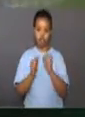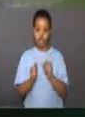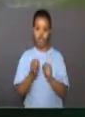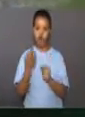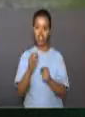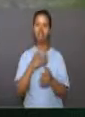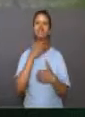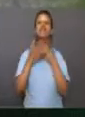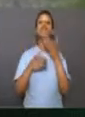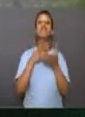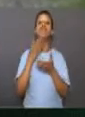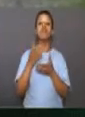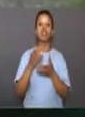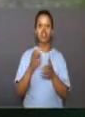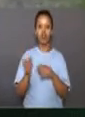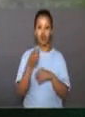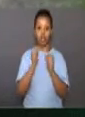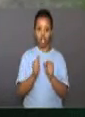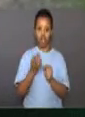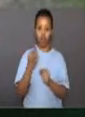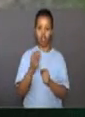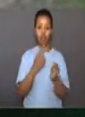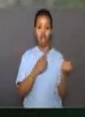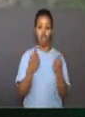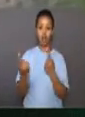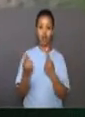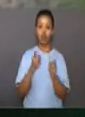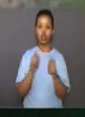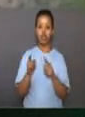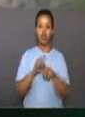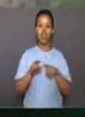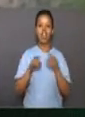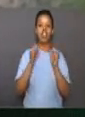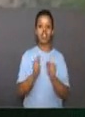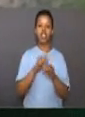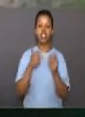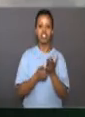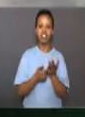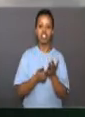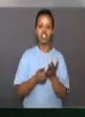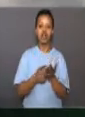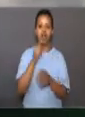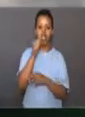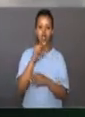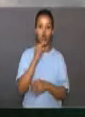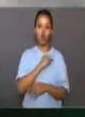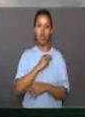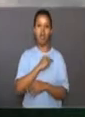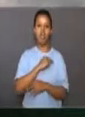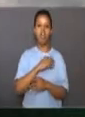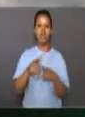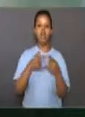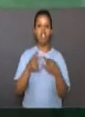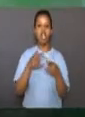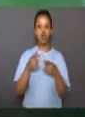mate, but each one is slightly unique and based on the innate behaviors of that